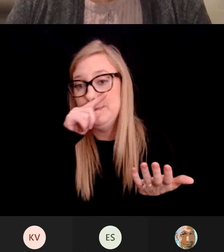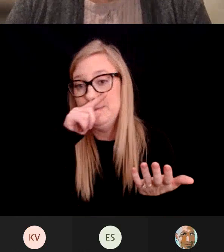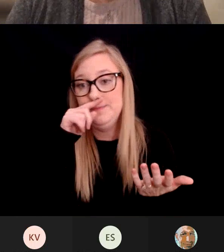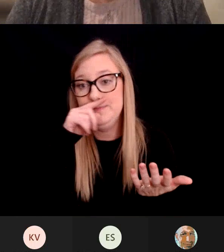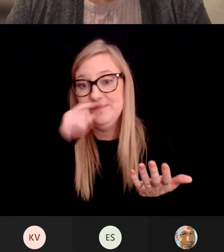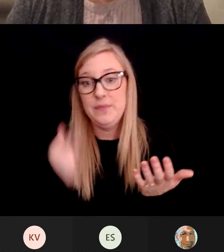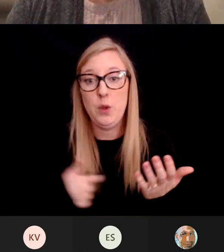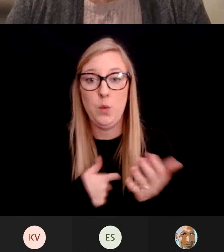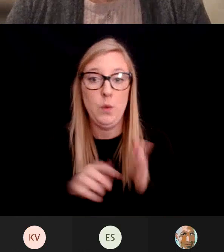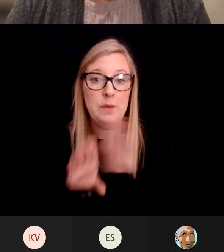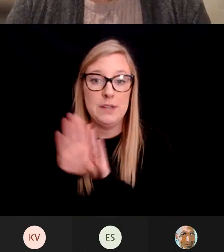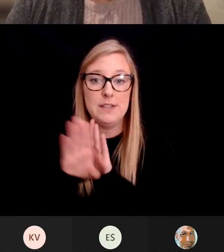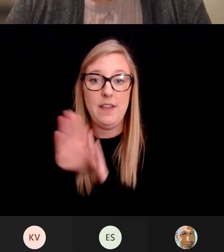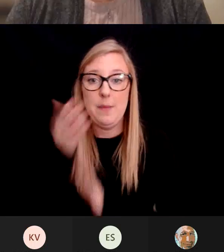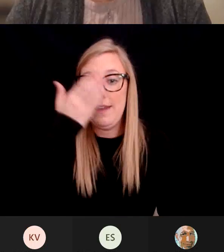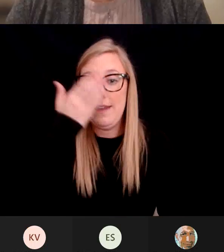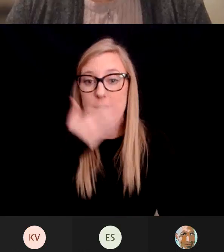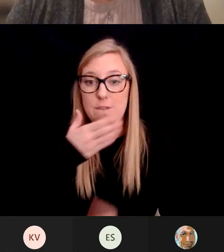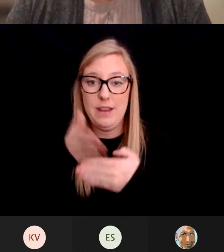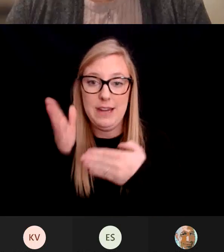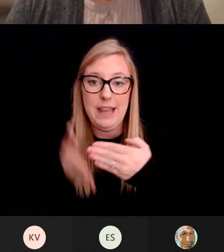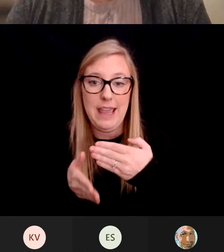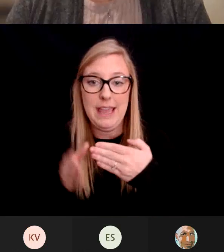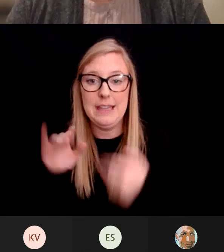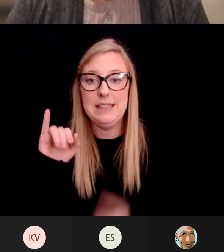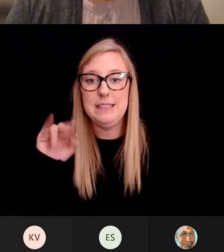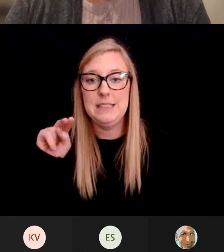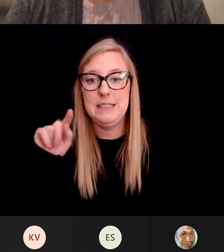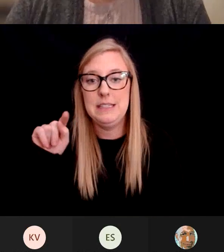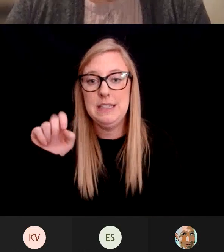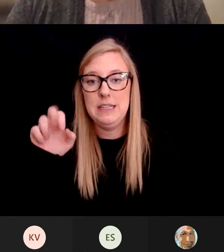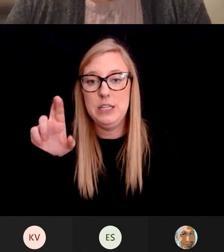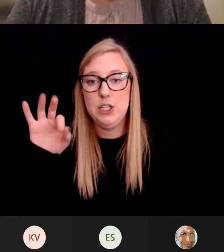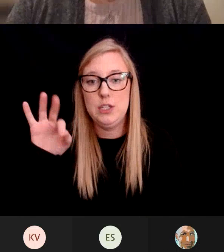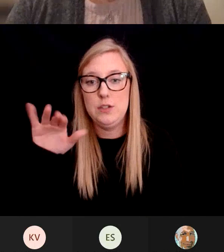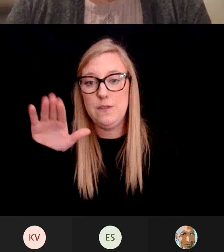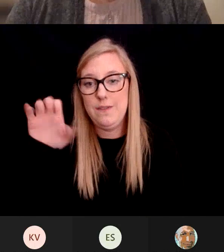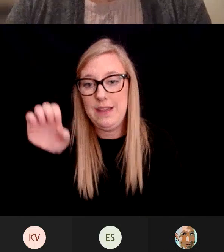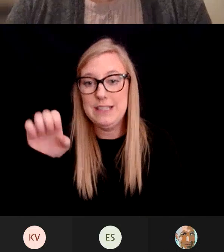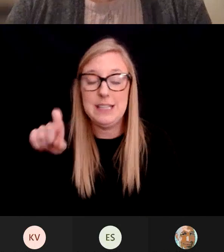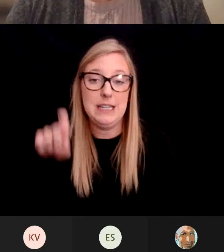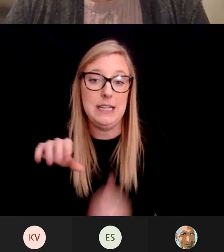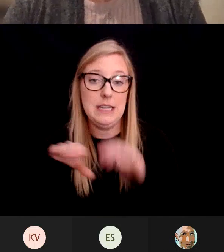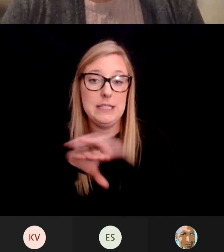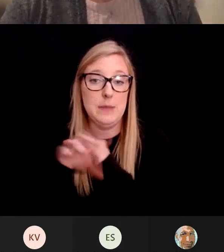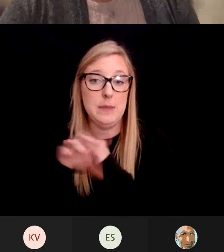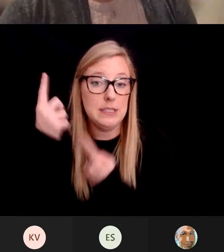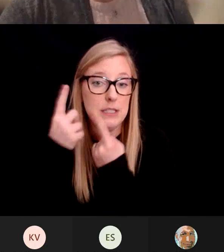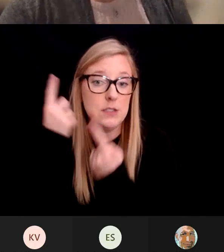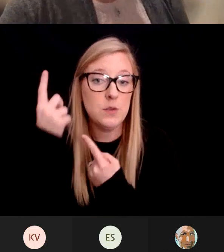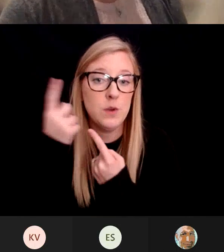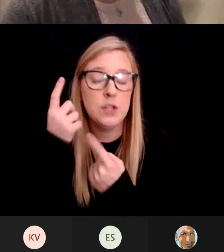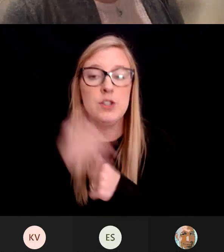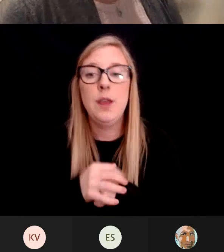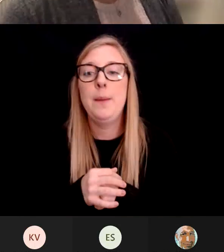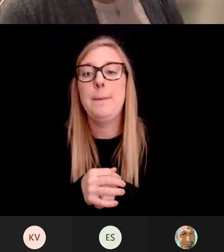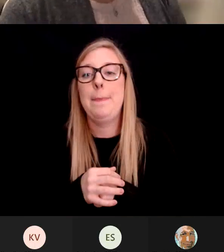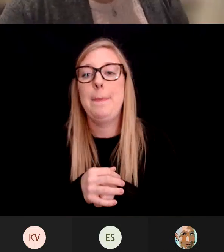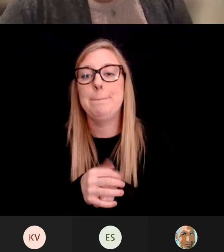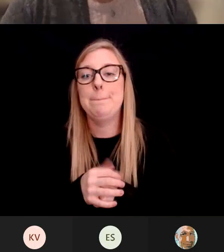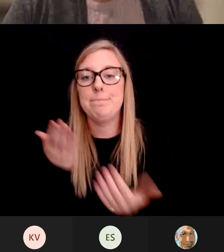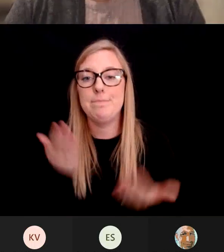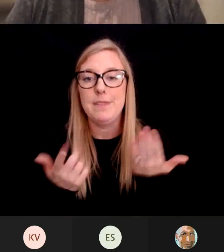were developing a front-end interface that really needed to have accessibility as a consideration, and maybe we actually